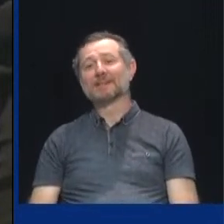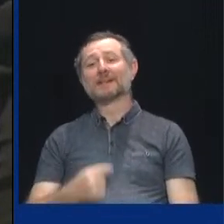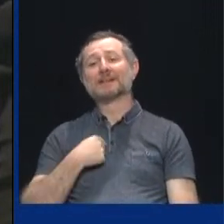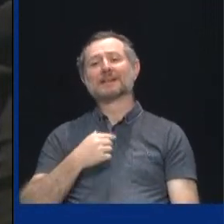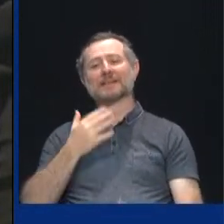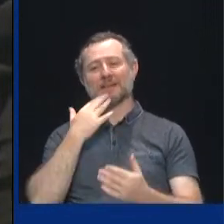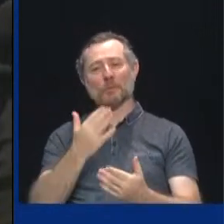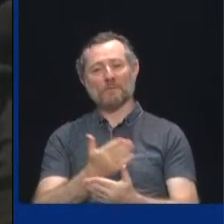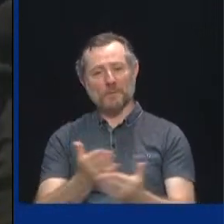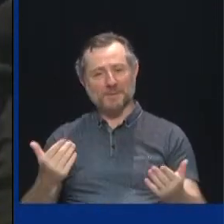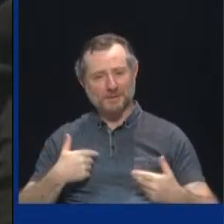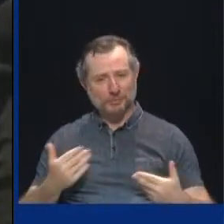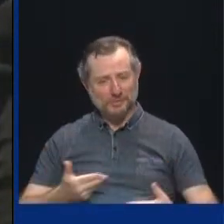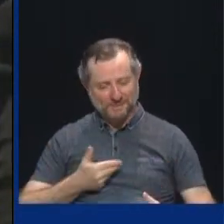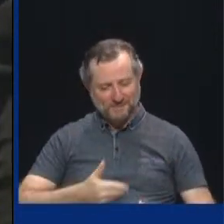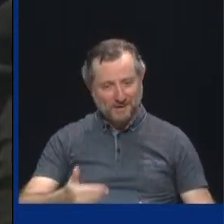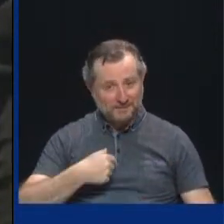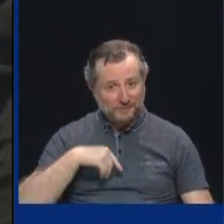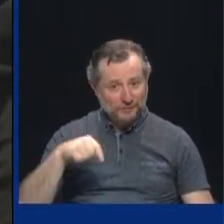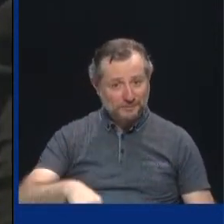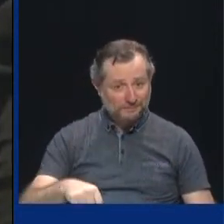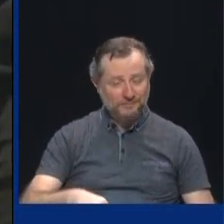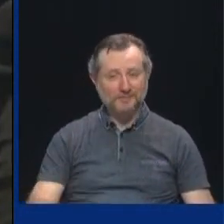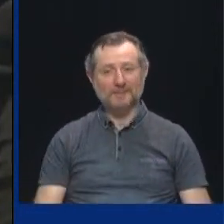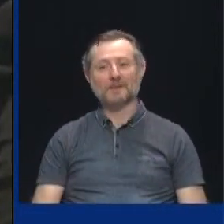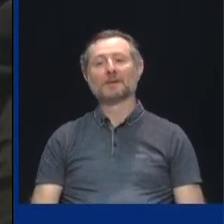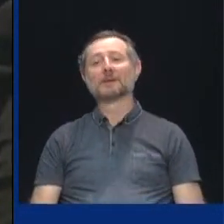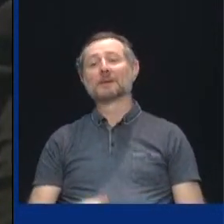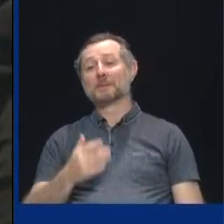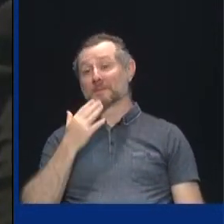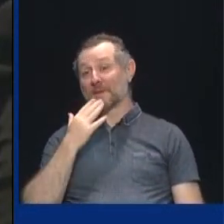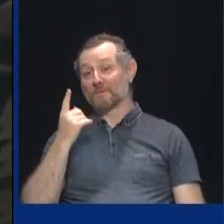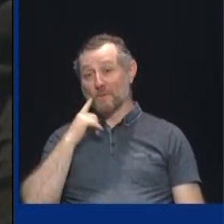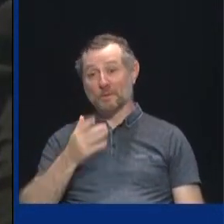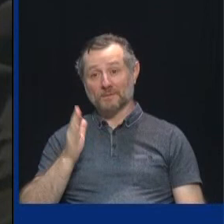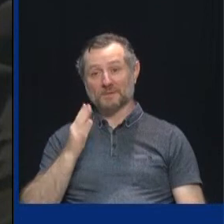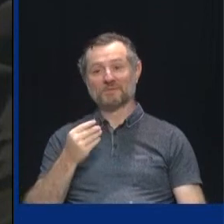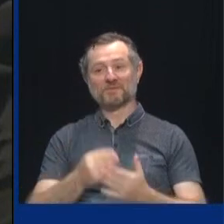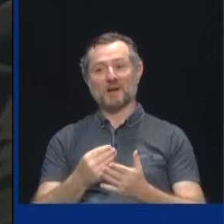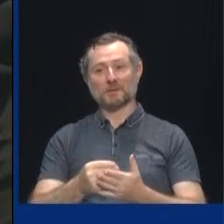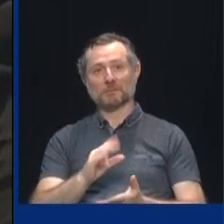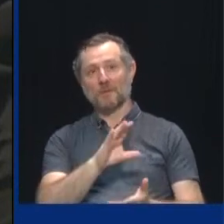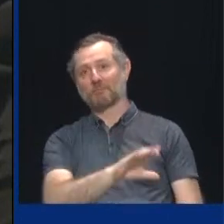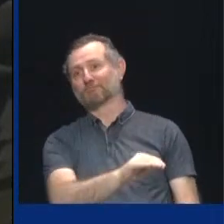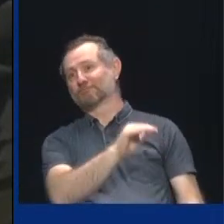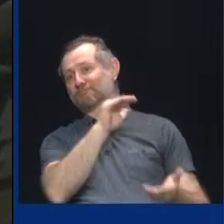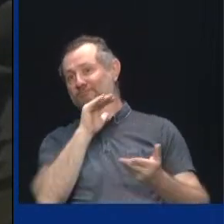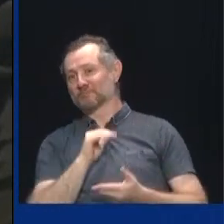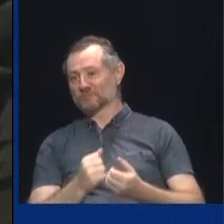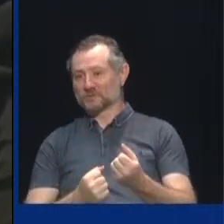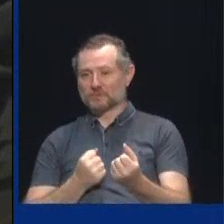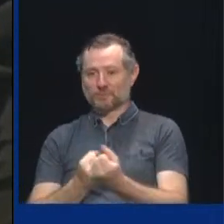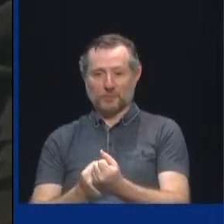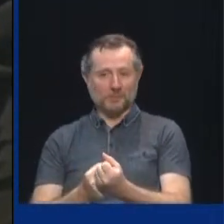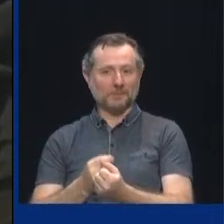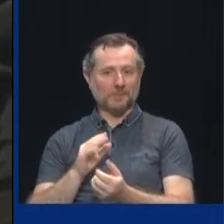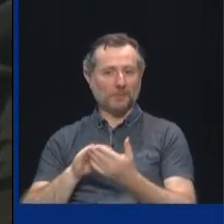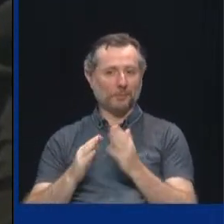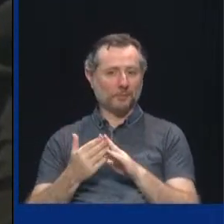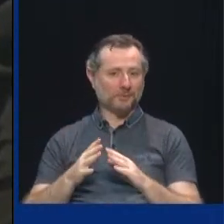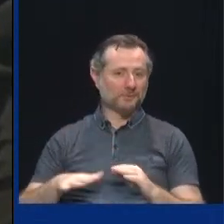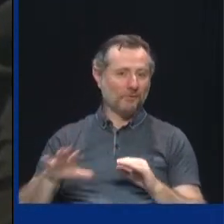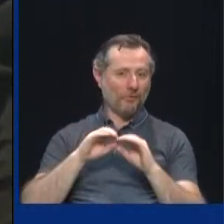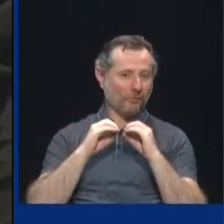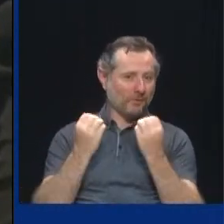today, but more importantly, I want to thank you for the funding that you've announced to support community-based organizations on